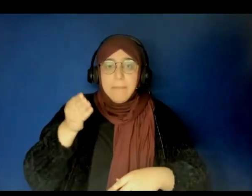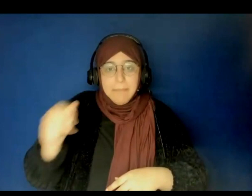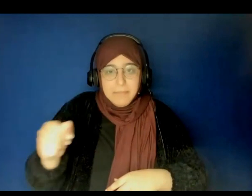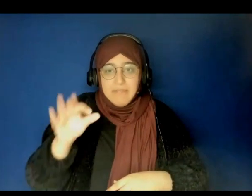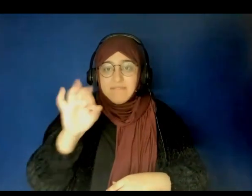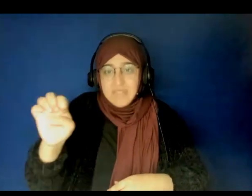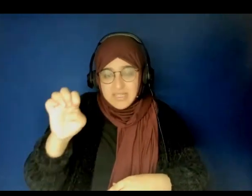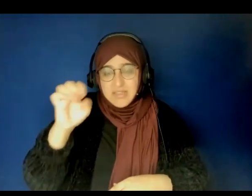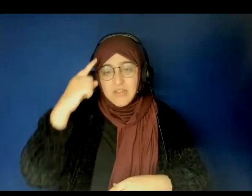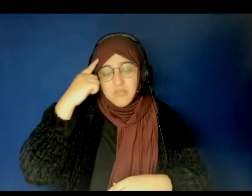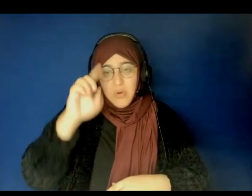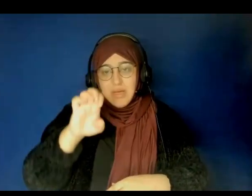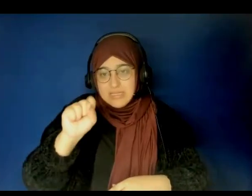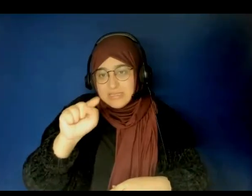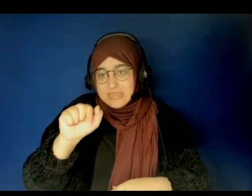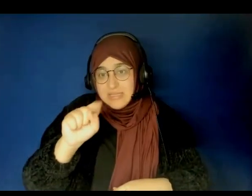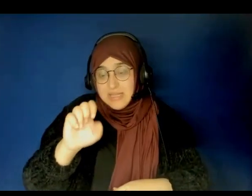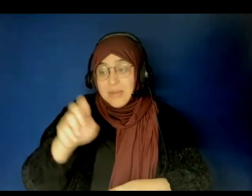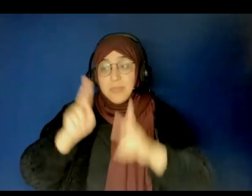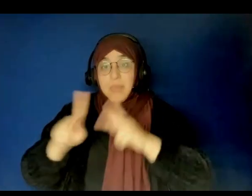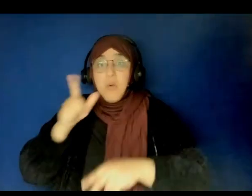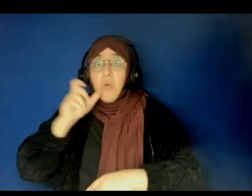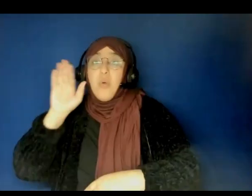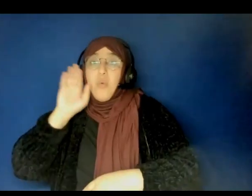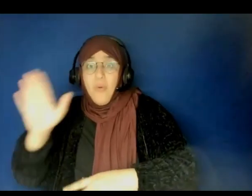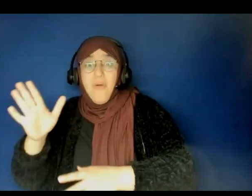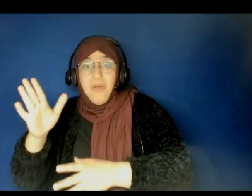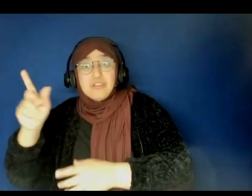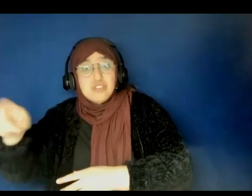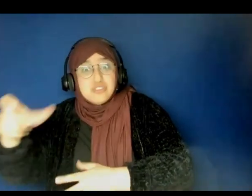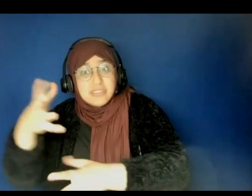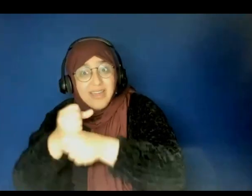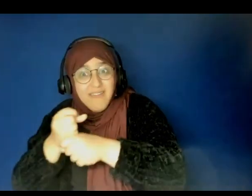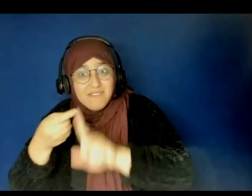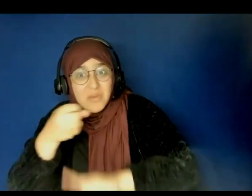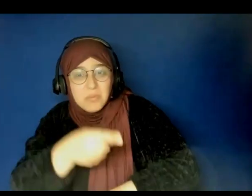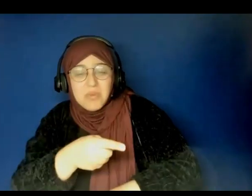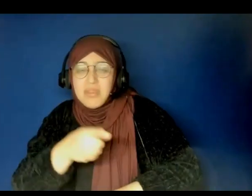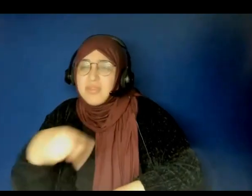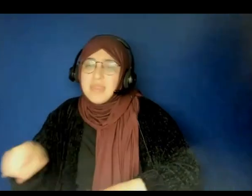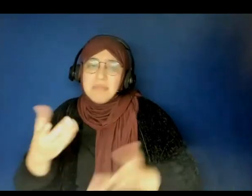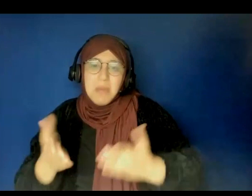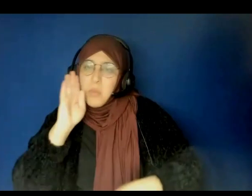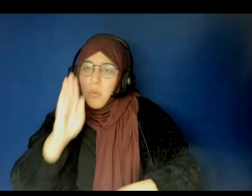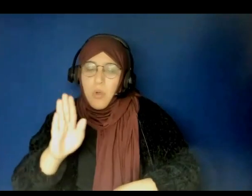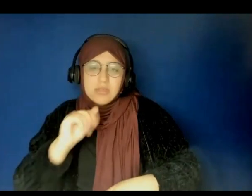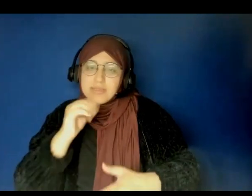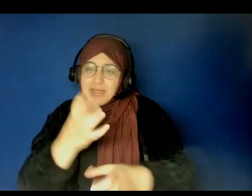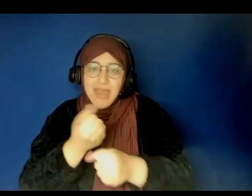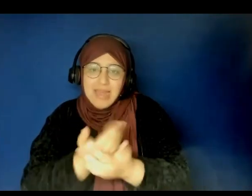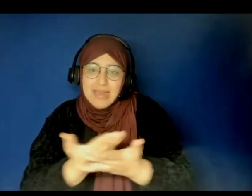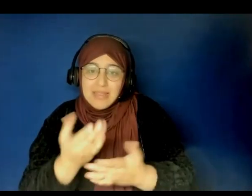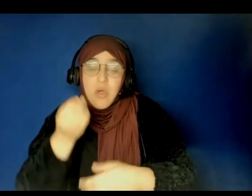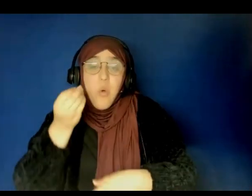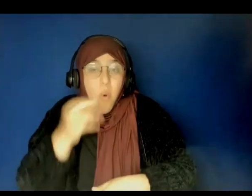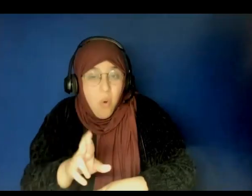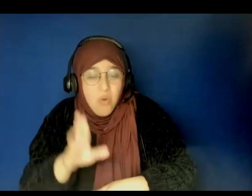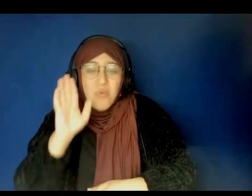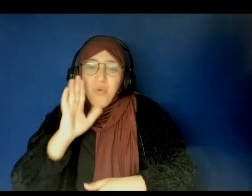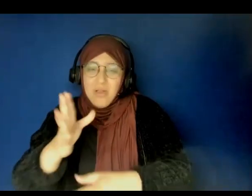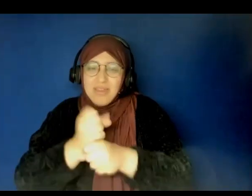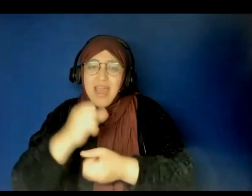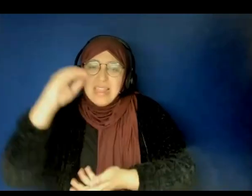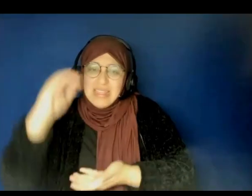everyone that would have gotten from you either will get nothing or will get considerably less than they should